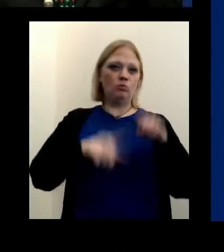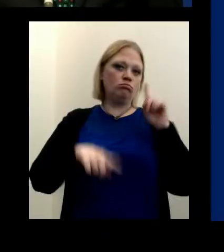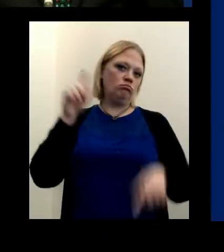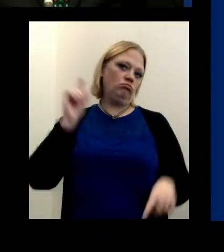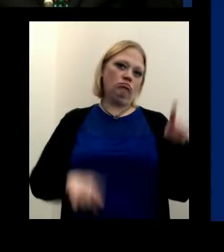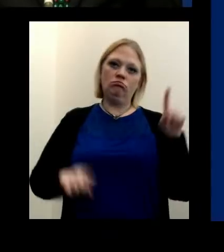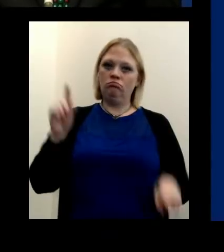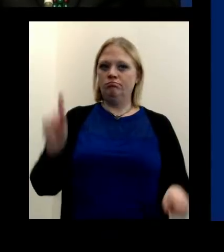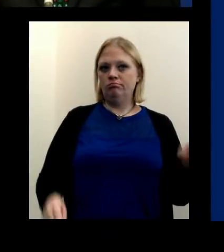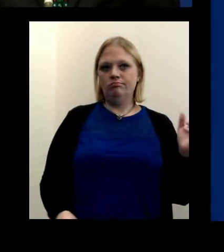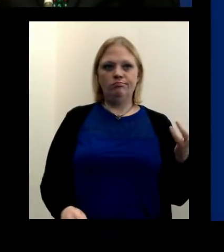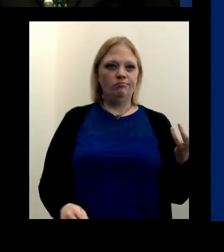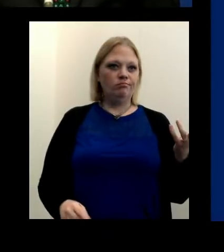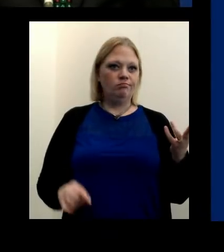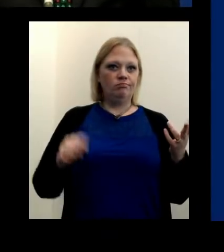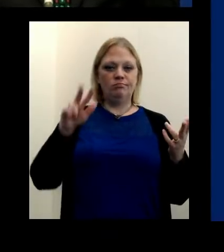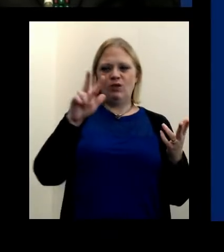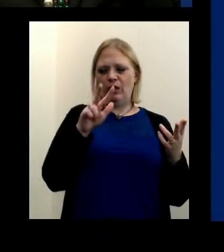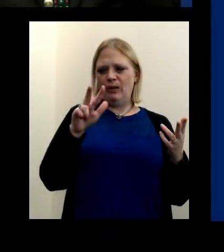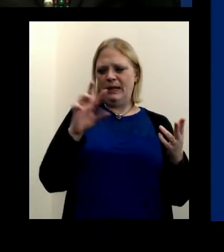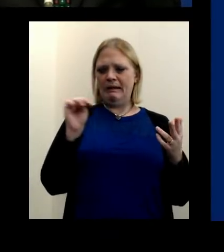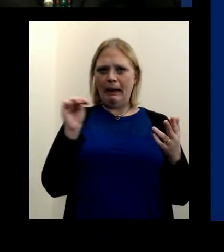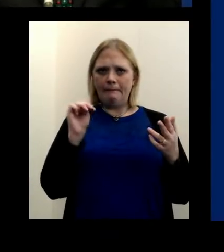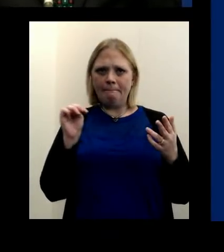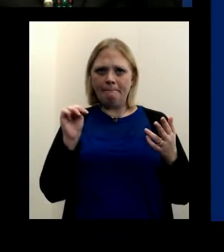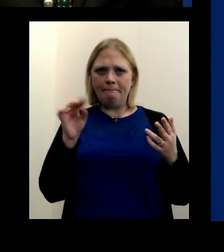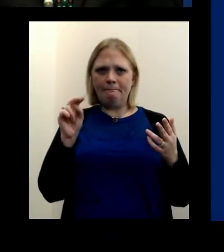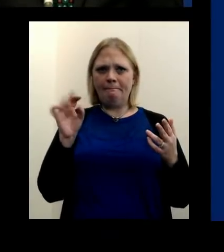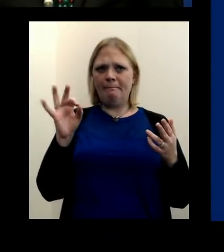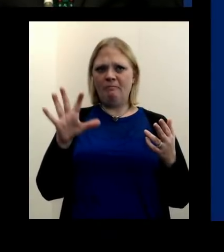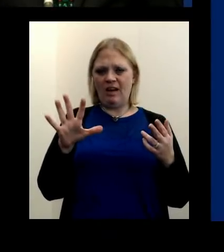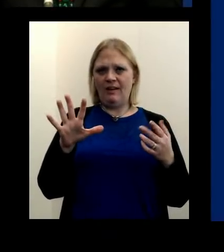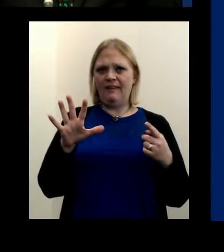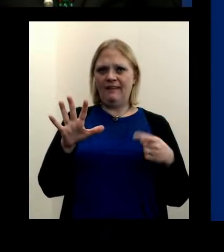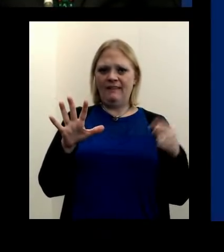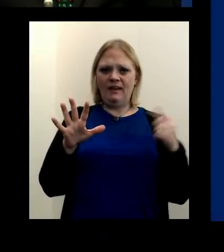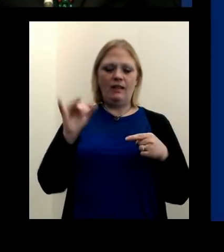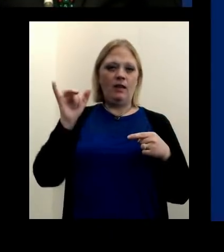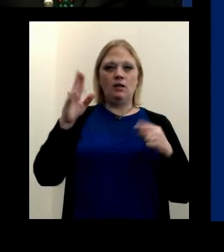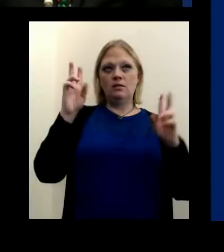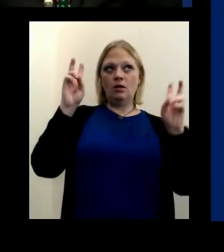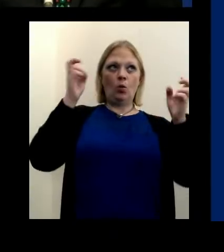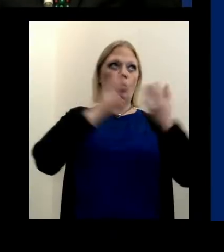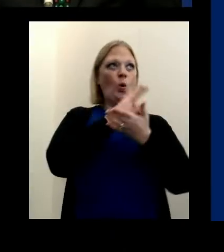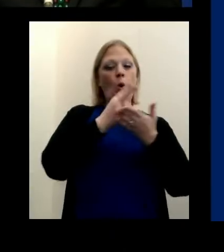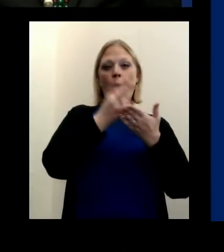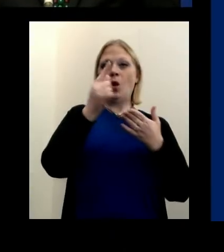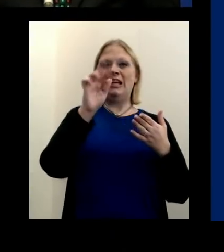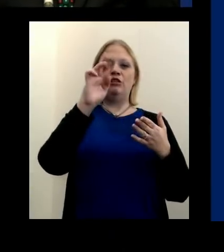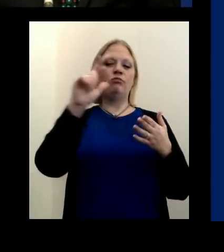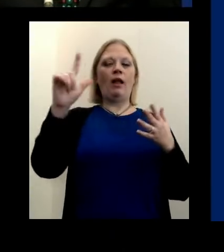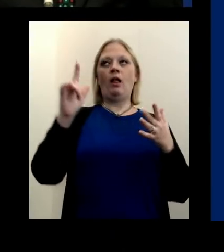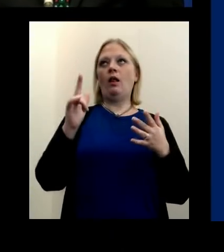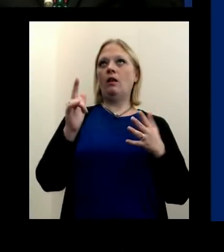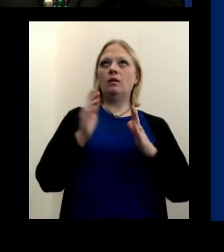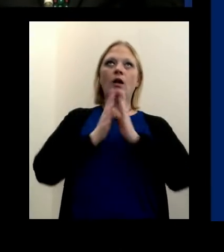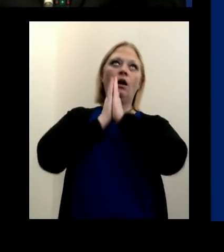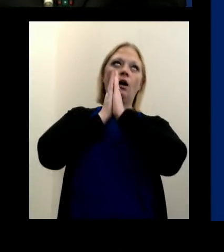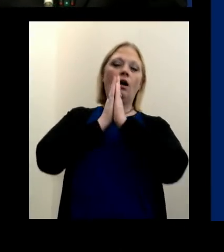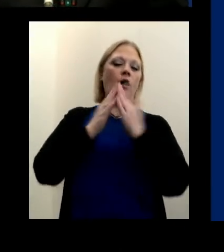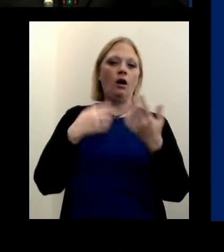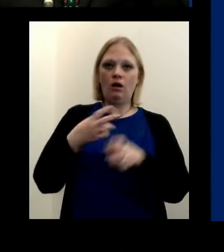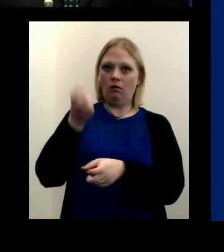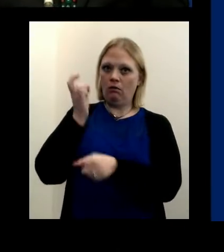kinds. The 3M N95 mask is the holy grail. Those are tough to get, but we've been able to get